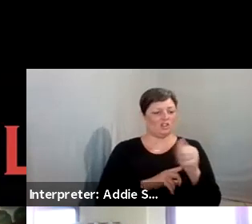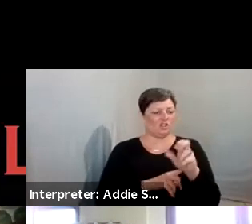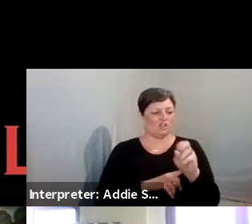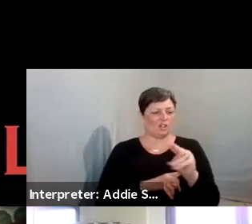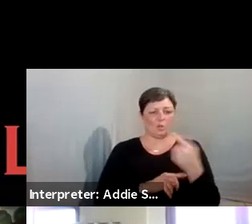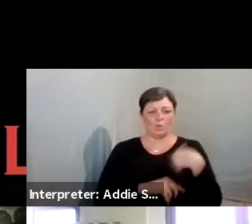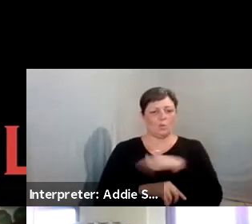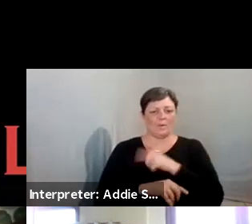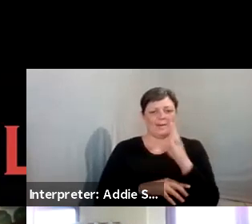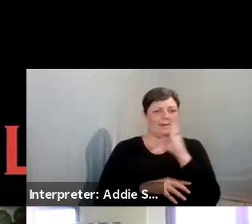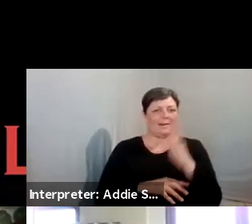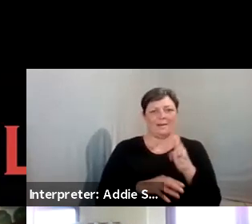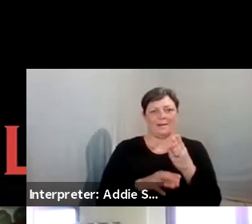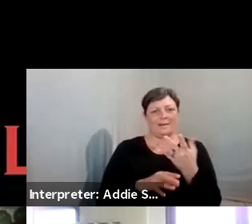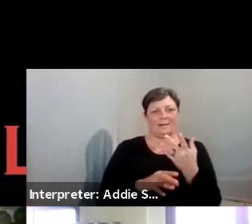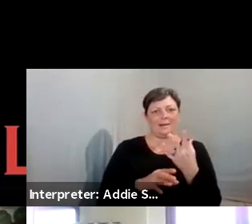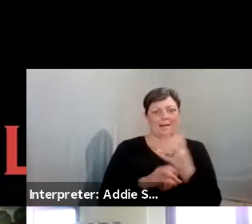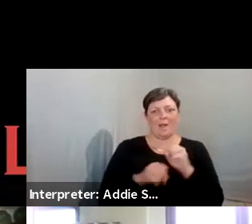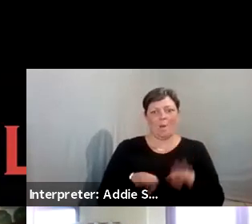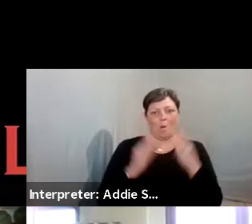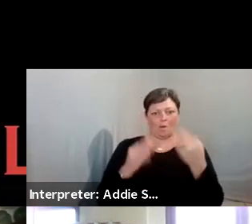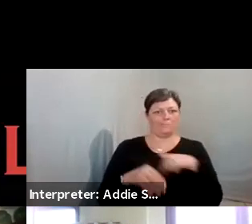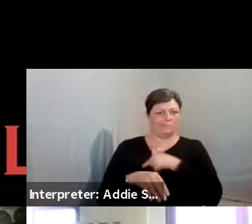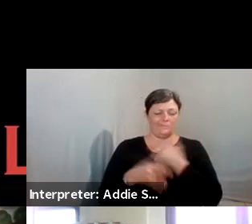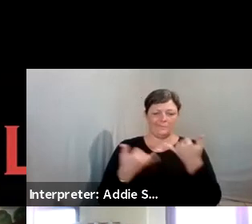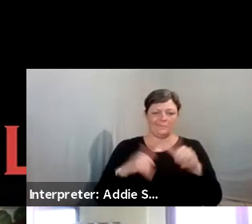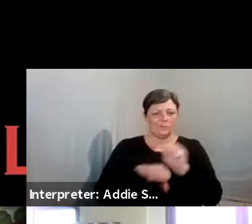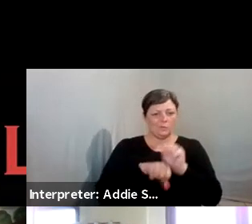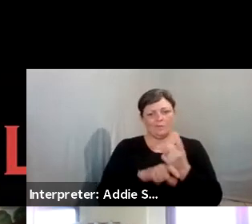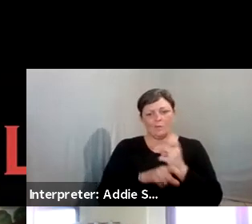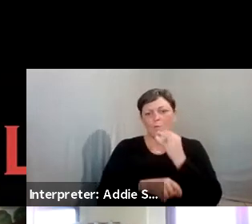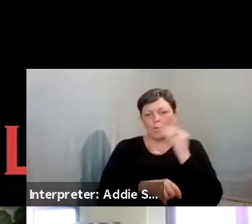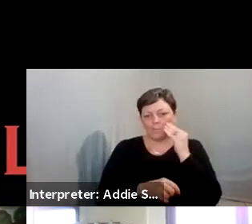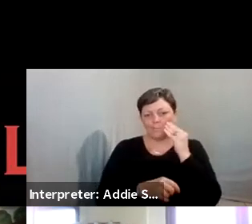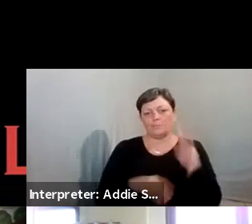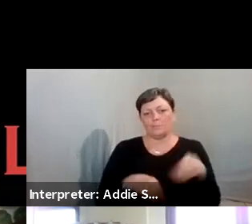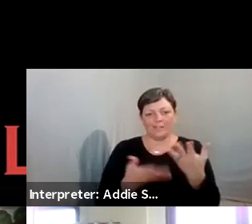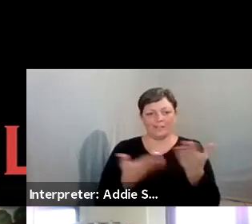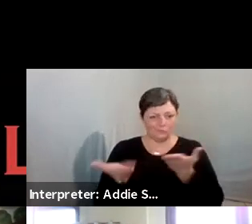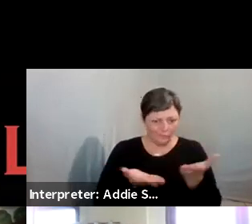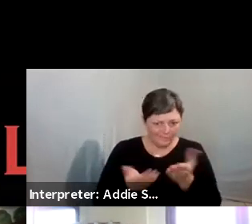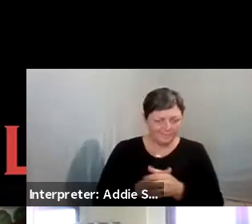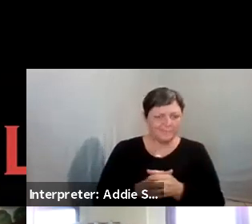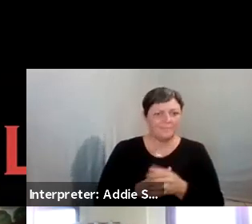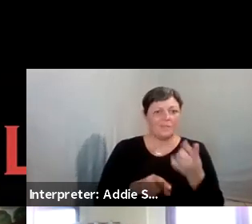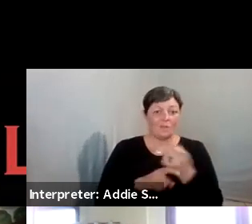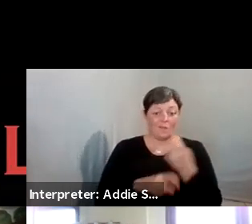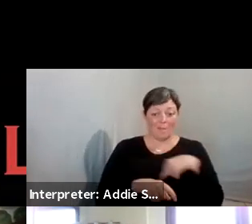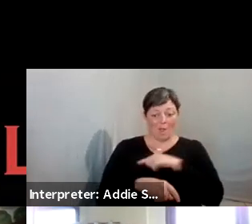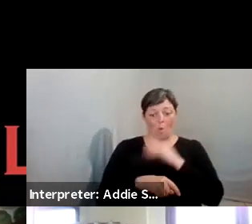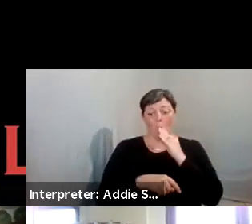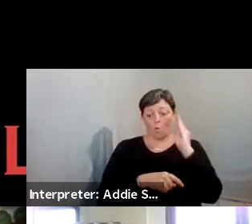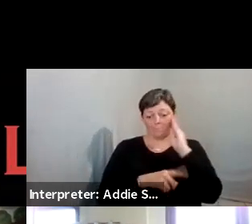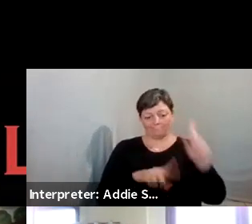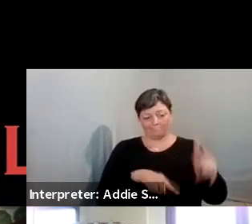never got opened up again. We've all been working from home and delivering services from our homes for